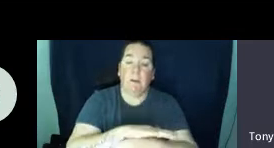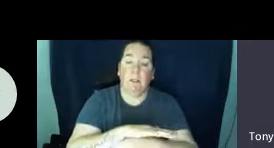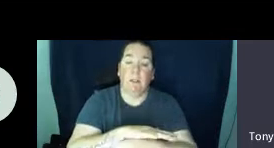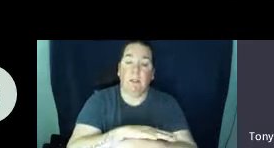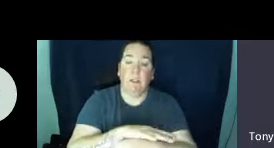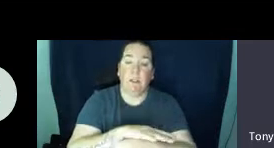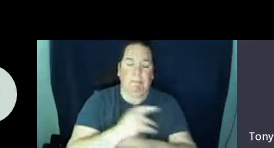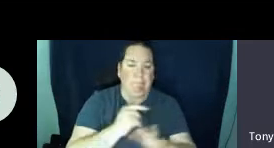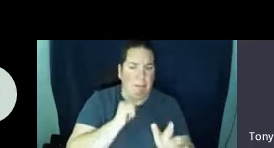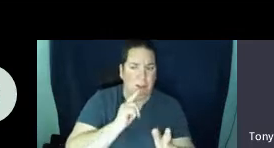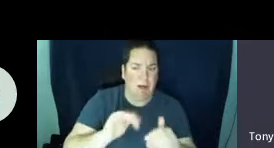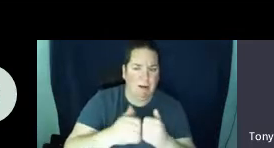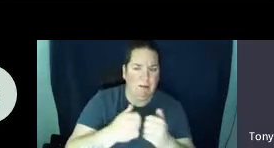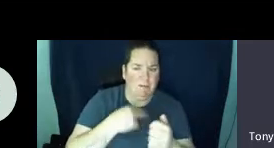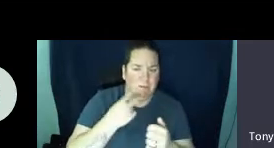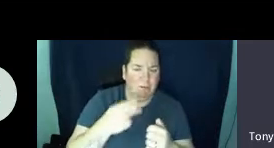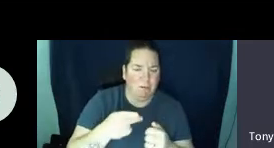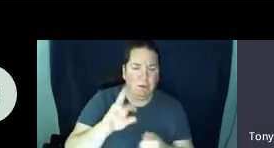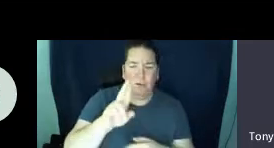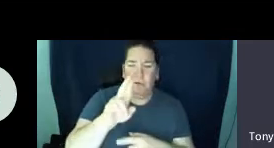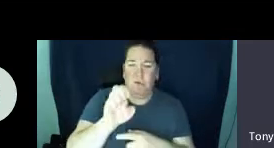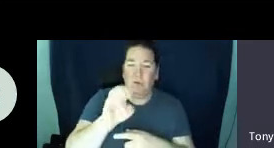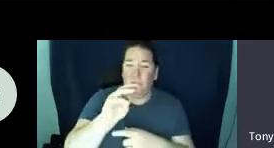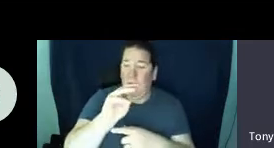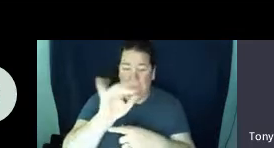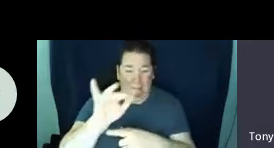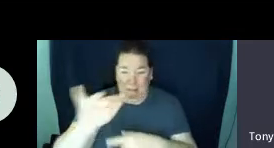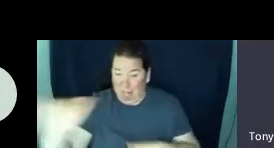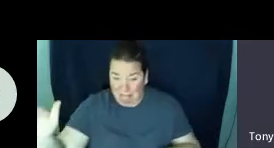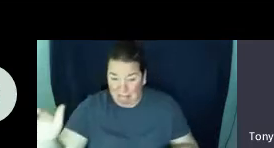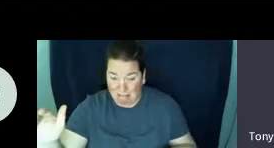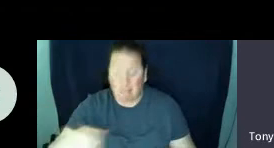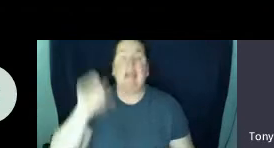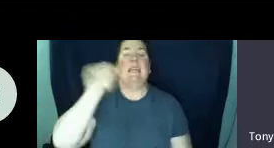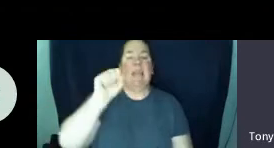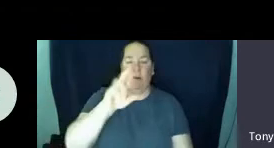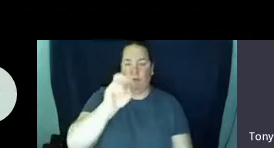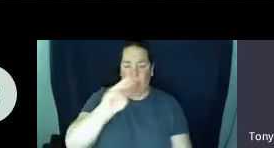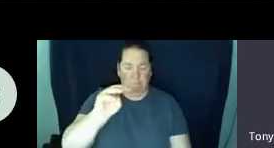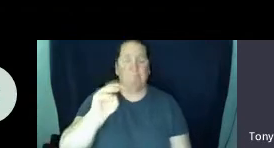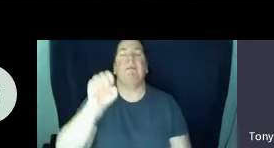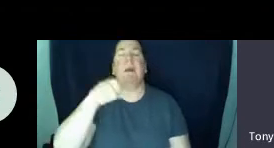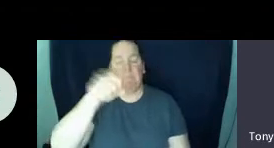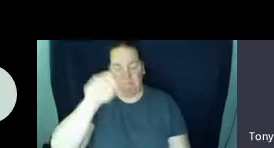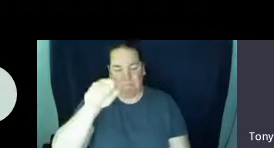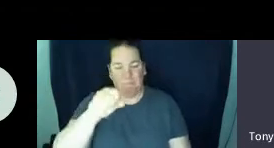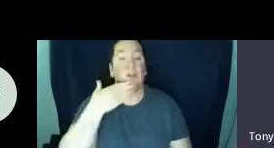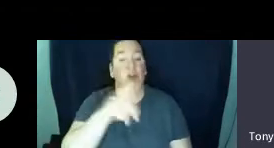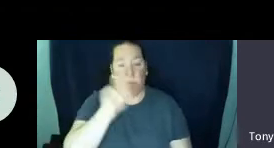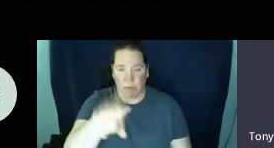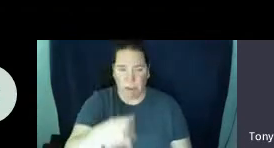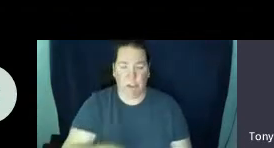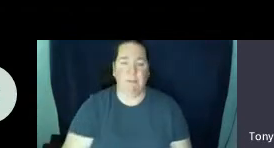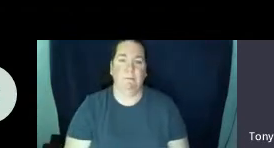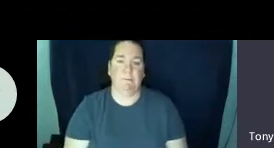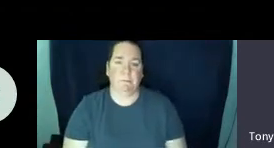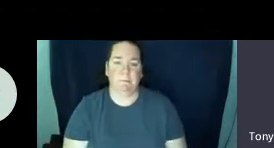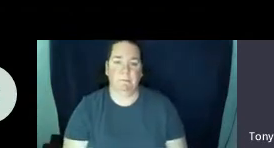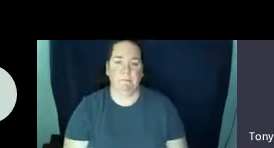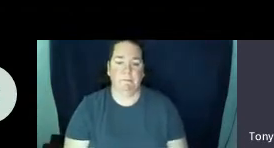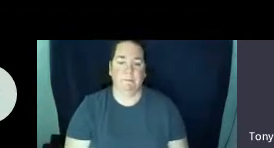I don't know how to say the names of these, remdesivir? Yeah, remdesivir. That's a good question. It's that